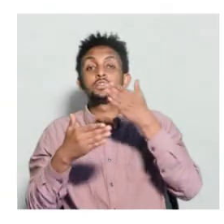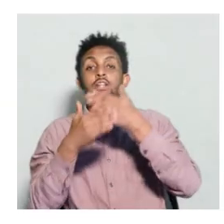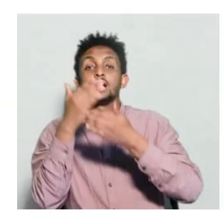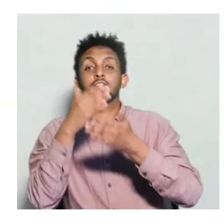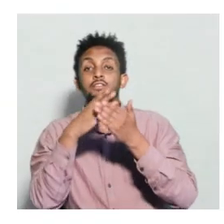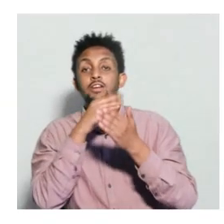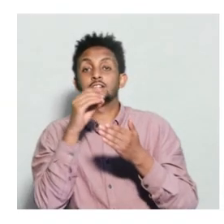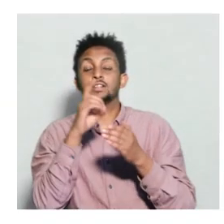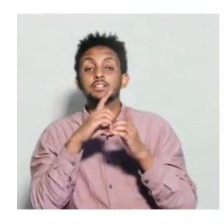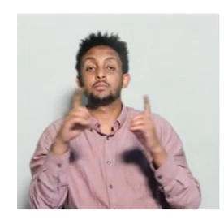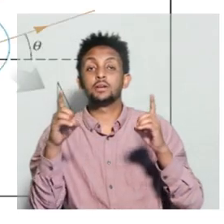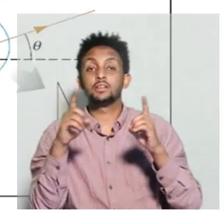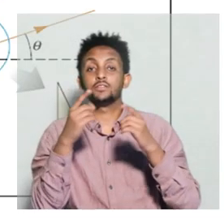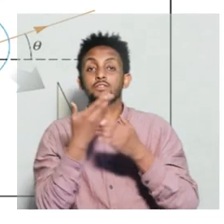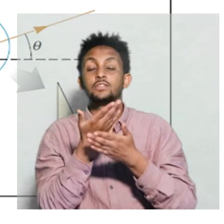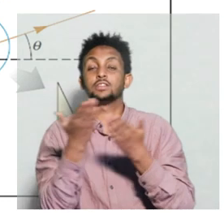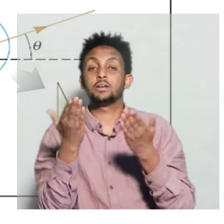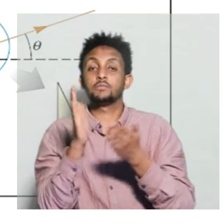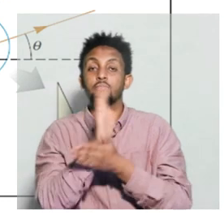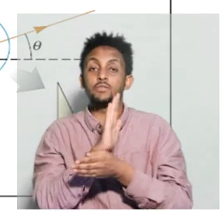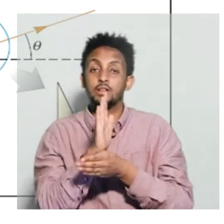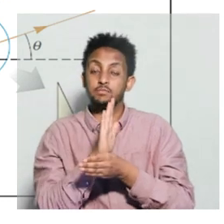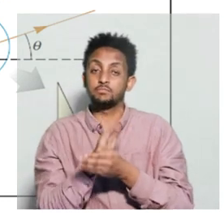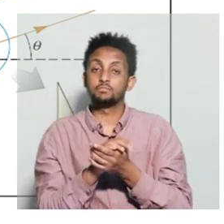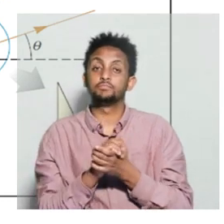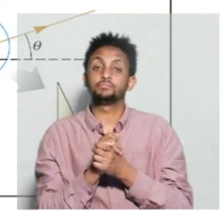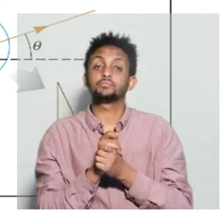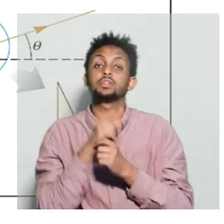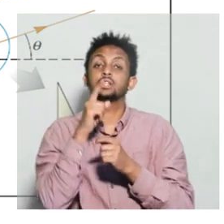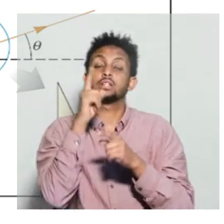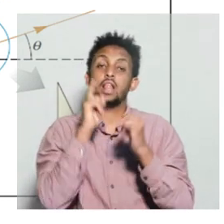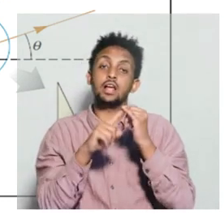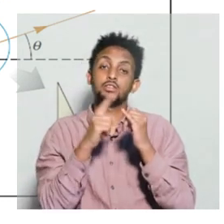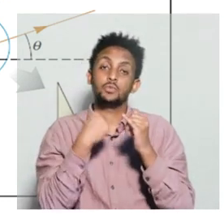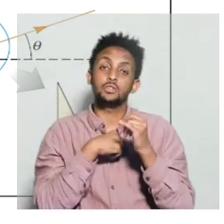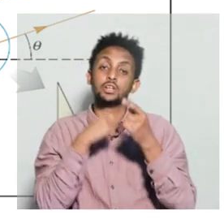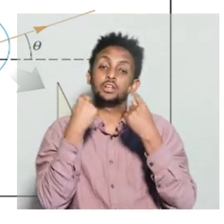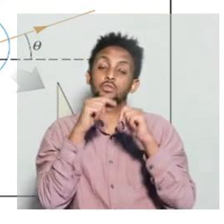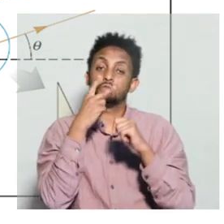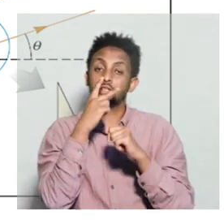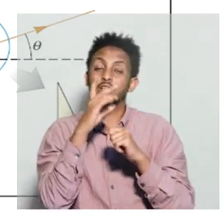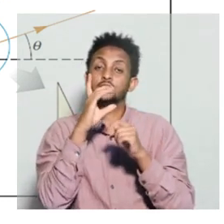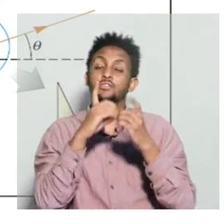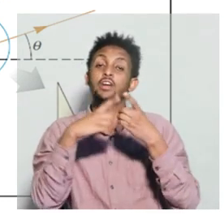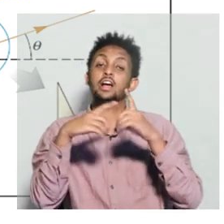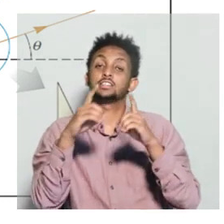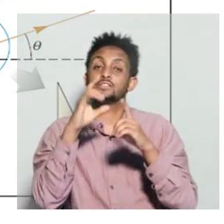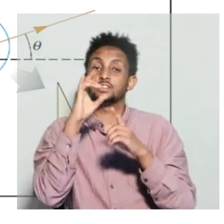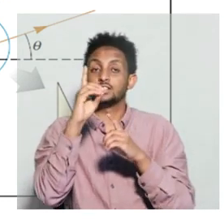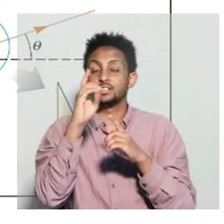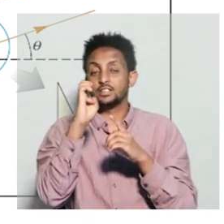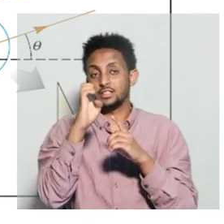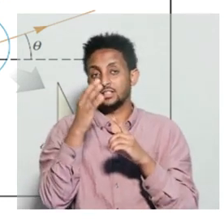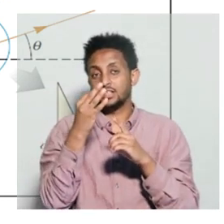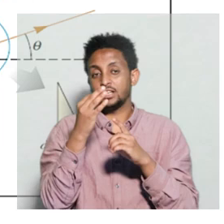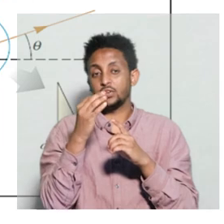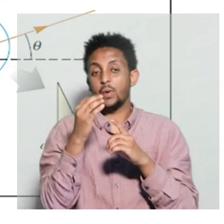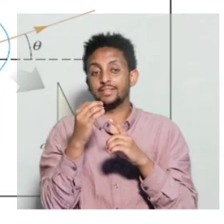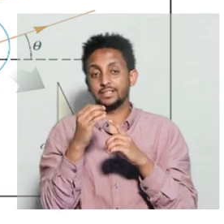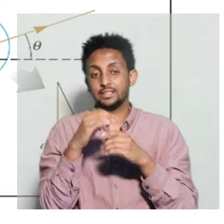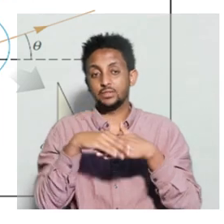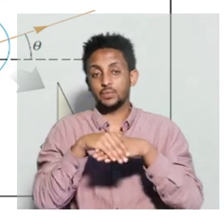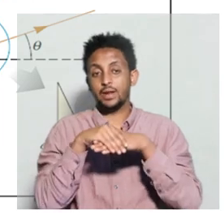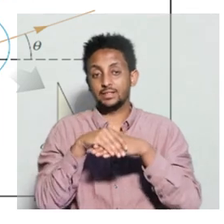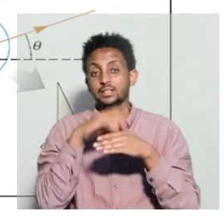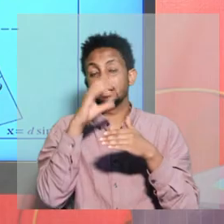and destructive interference of thin film interference. And at last, let's try to see about diffraction grating. Diffraction grating, so far we